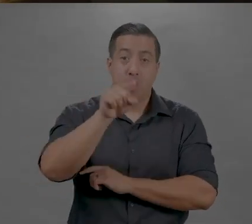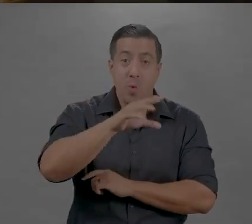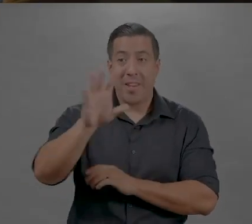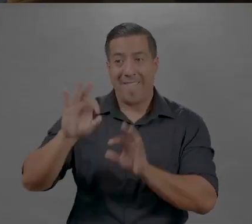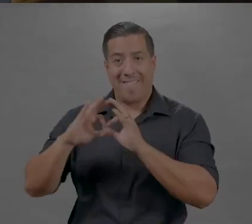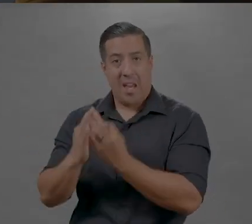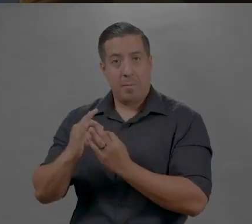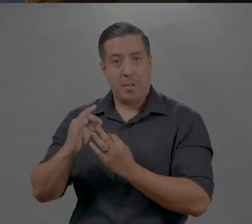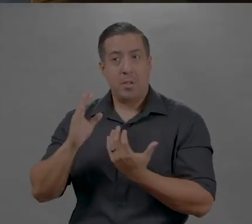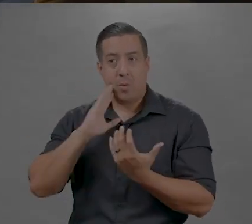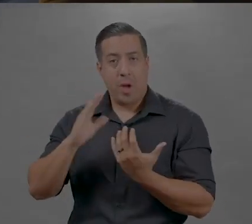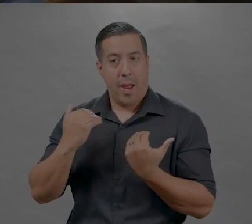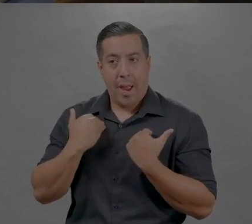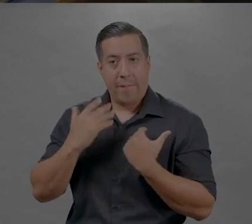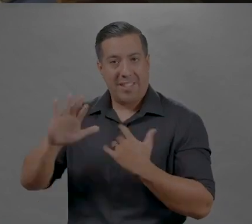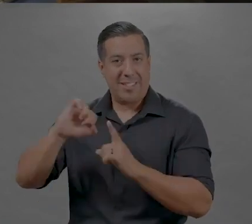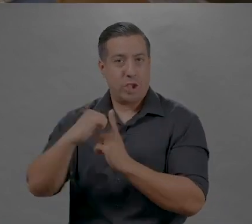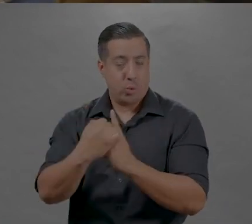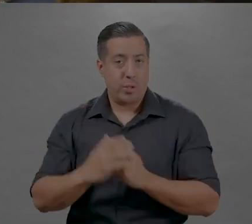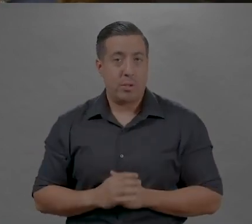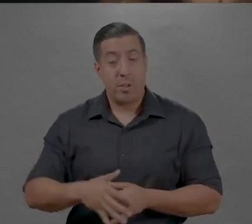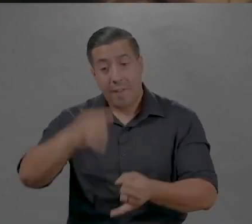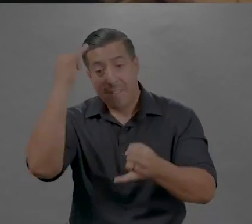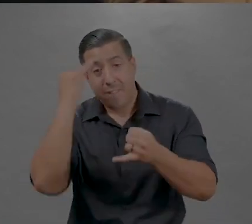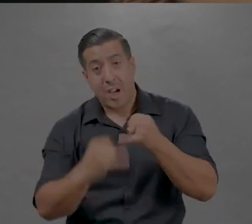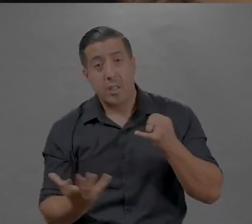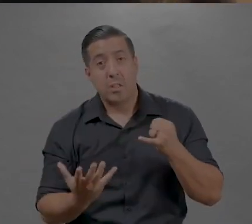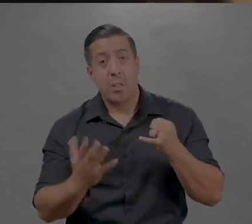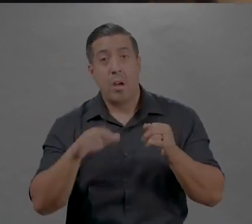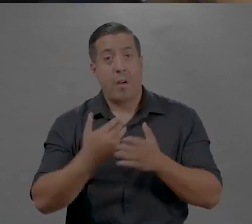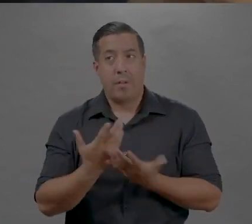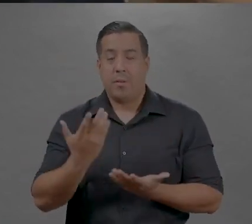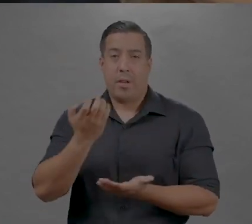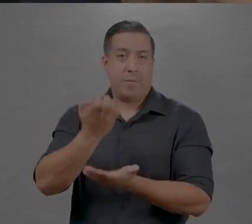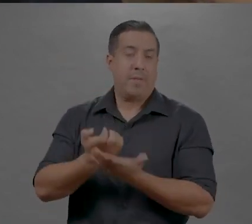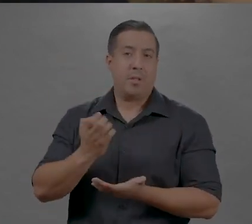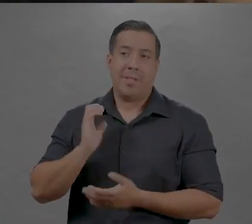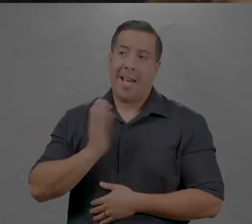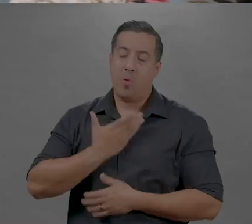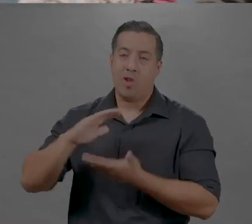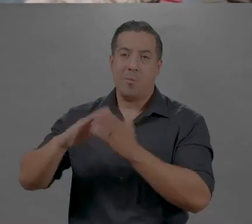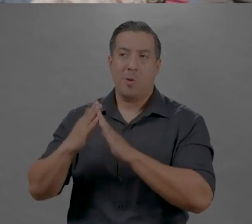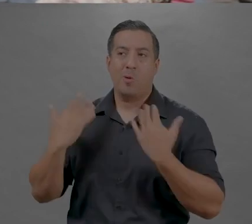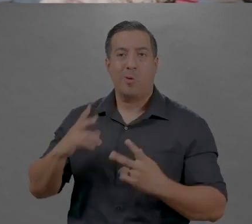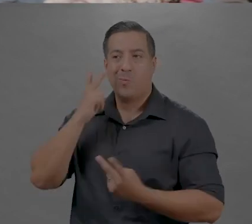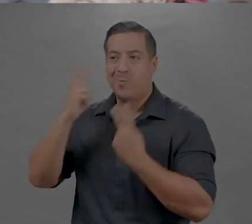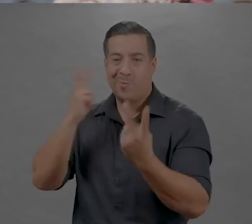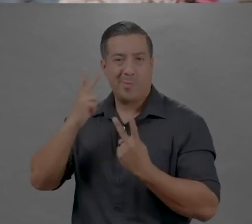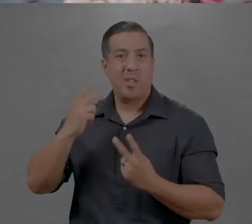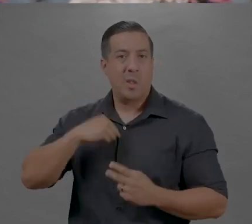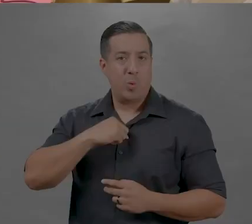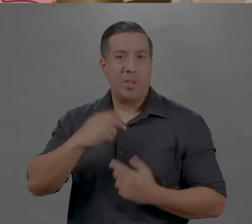and plan for the risks you and your family may face in these situations. And finally, as evidenced